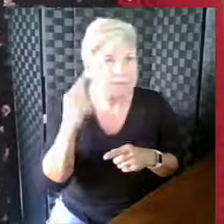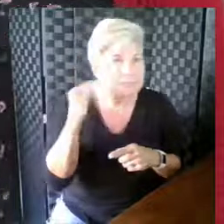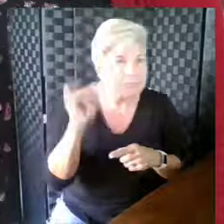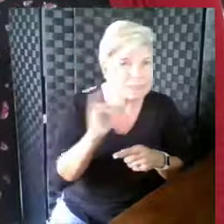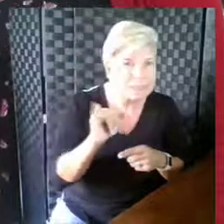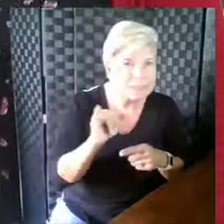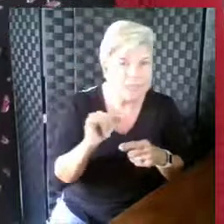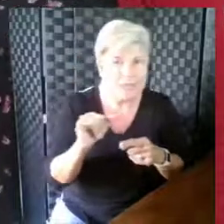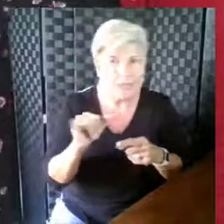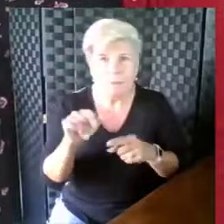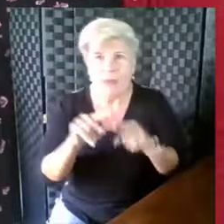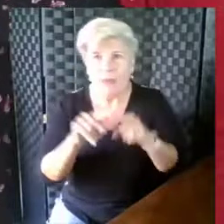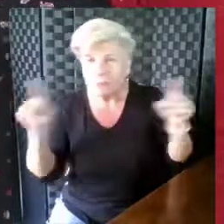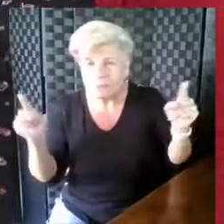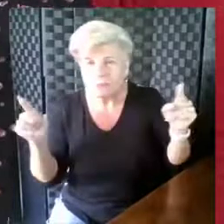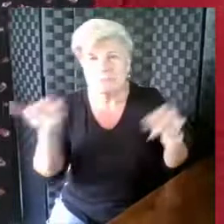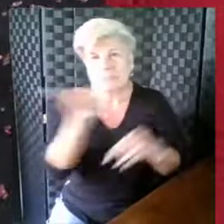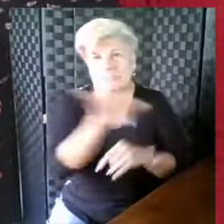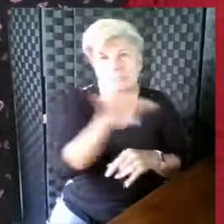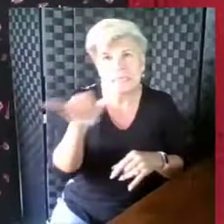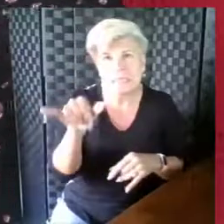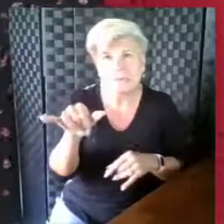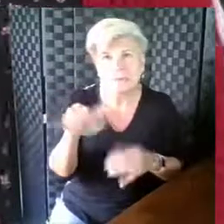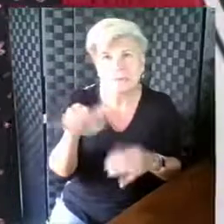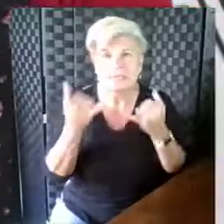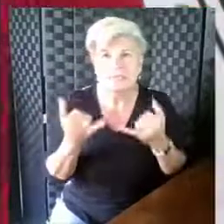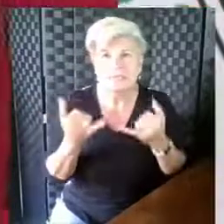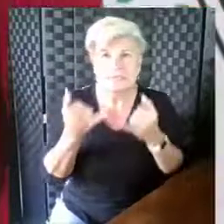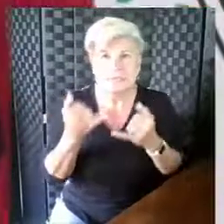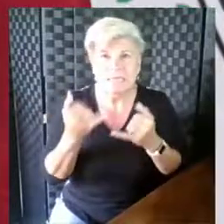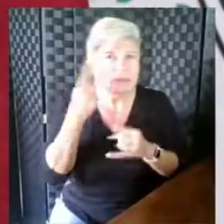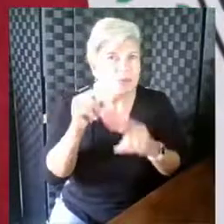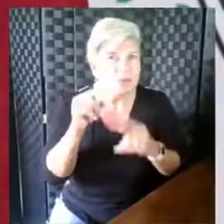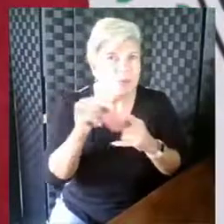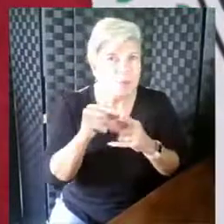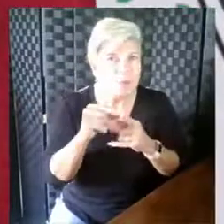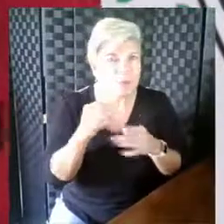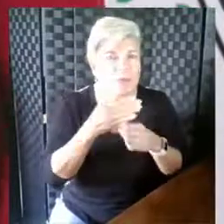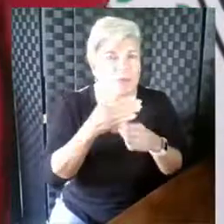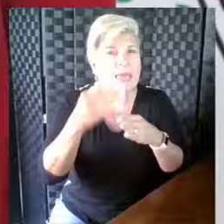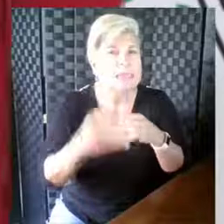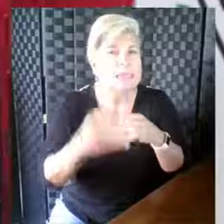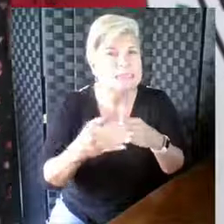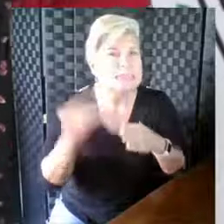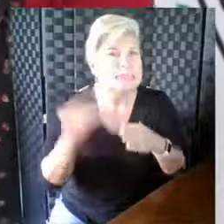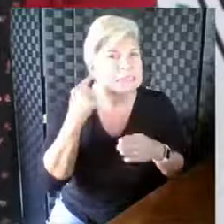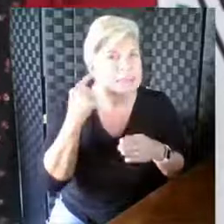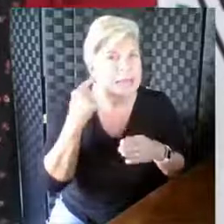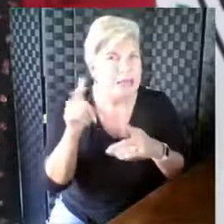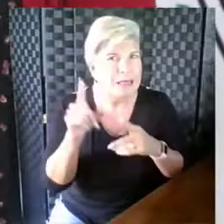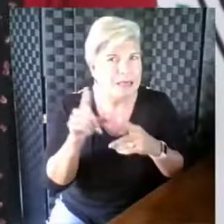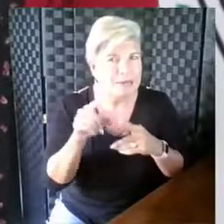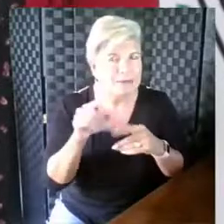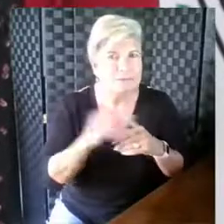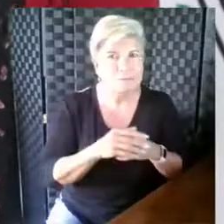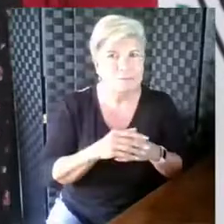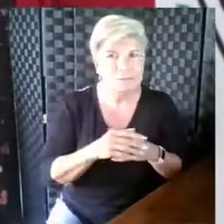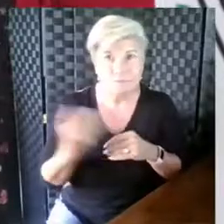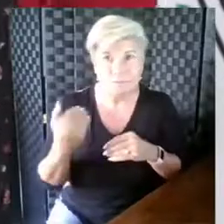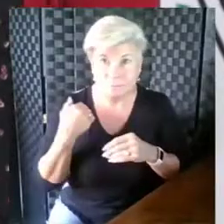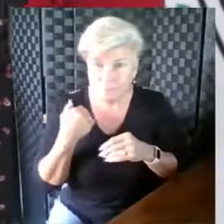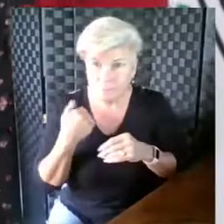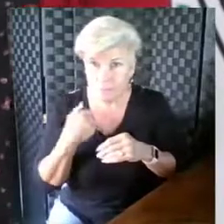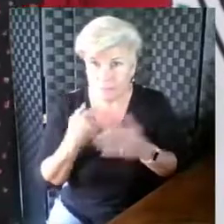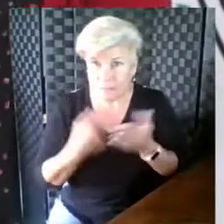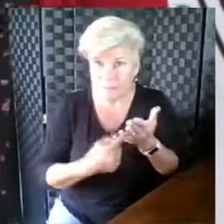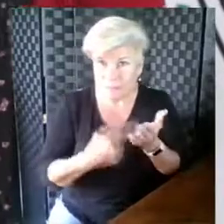synonyms, and today we're going to work with some words and look at the ending sounds. We know, and I know last time we talked